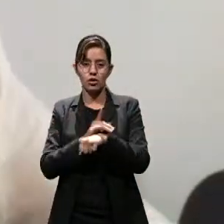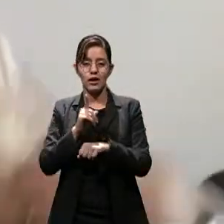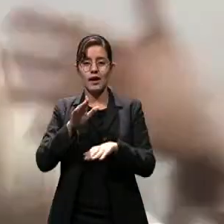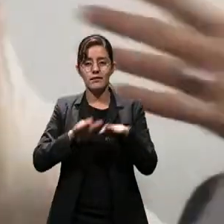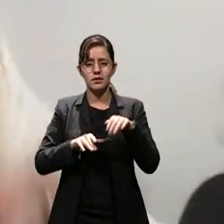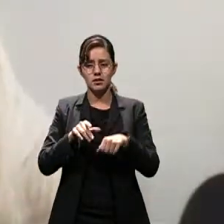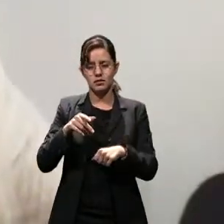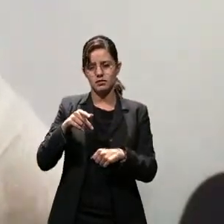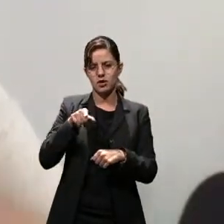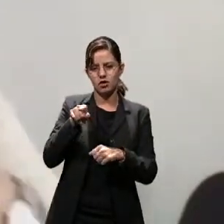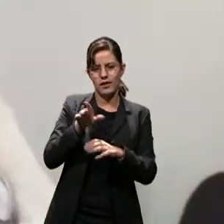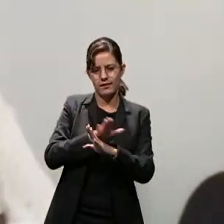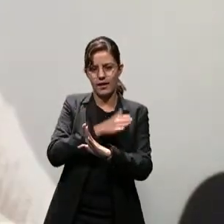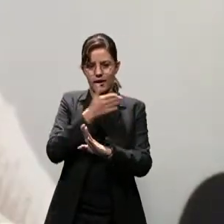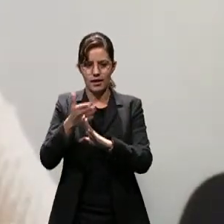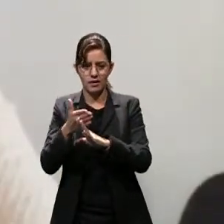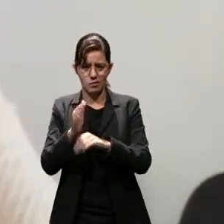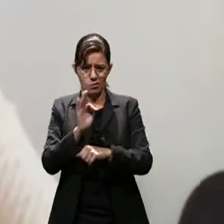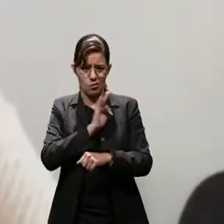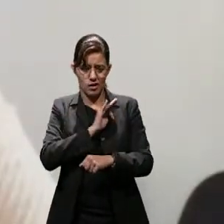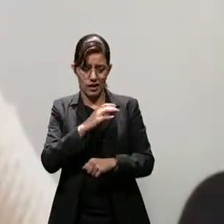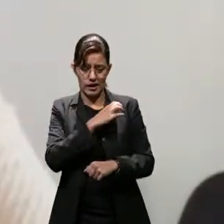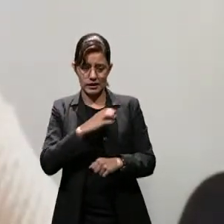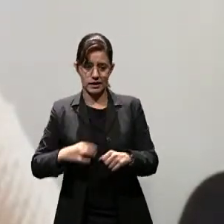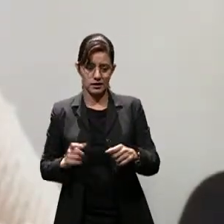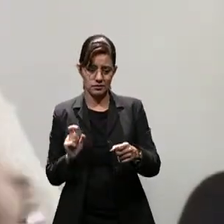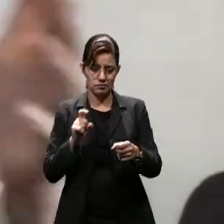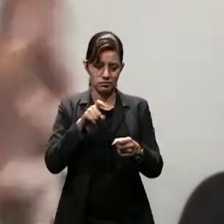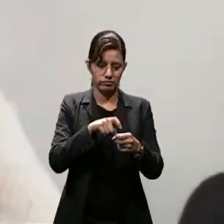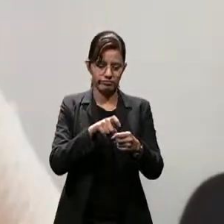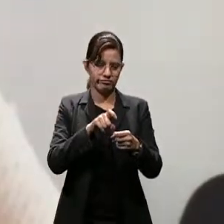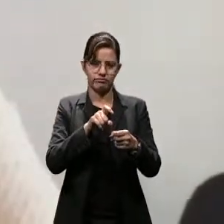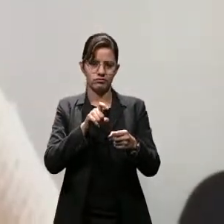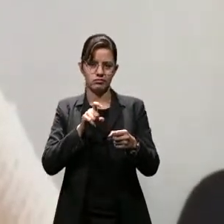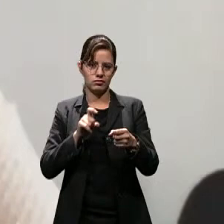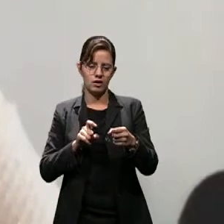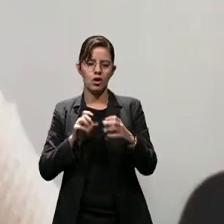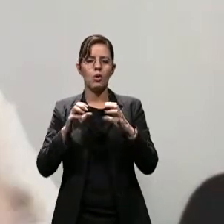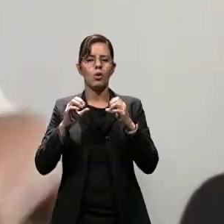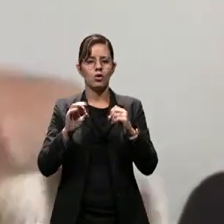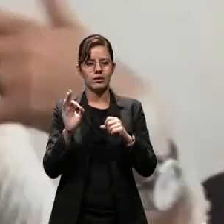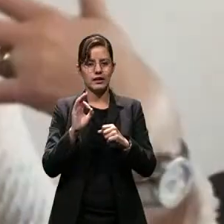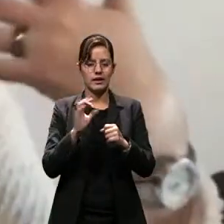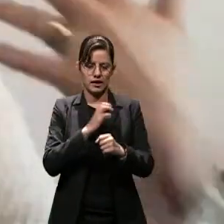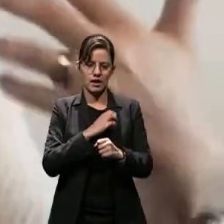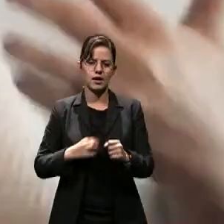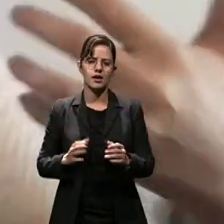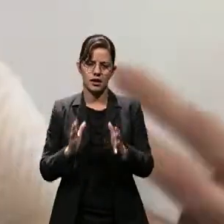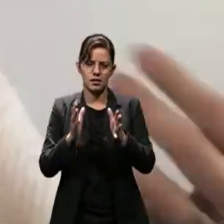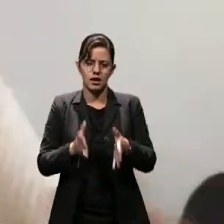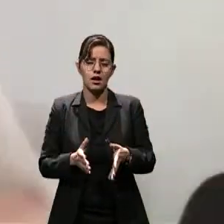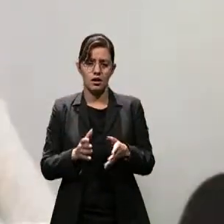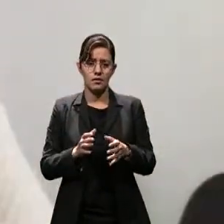many times they are hindered to have access to